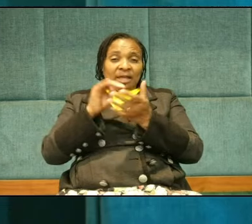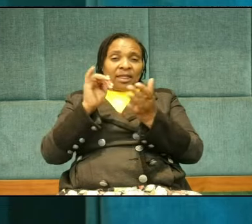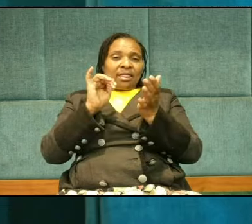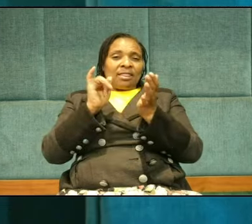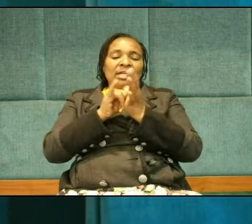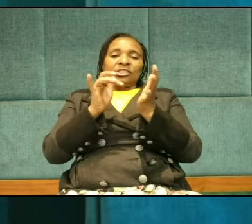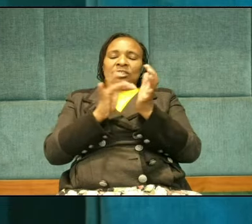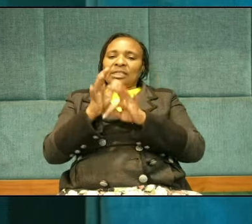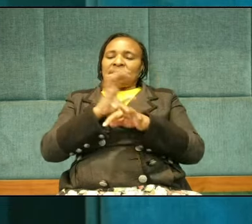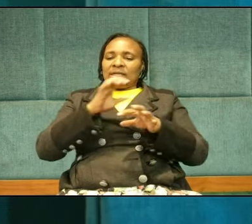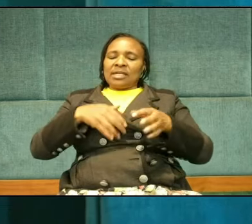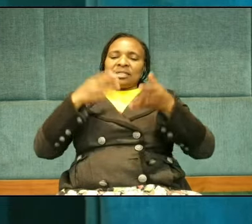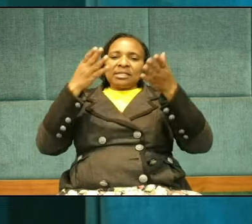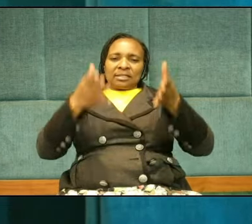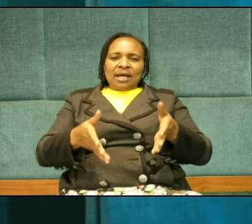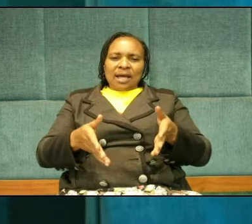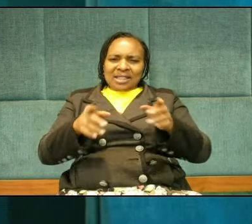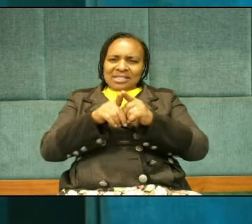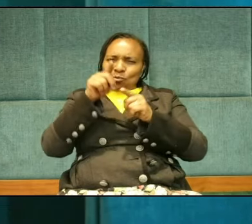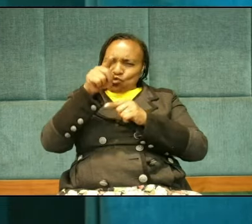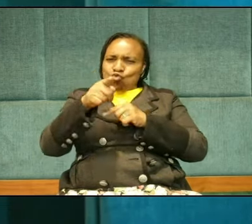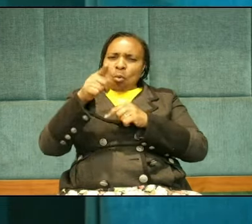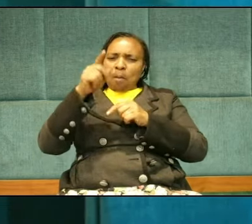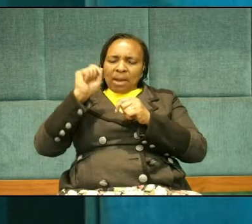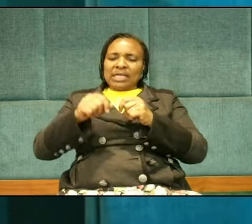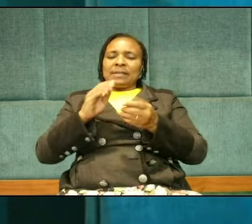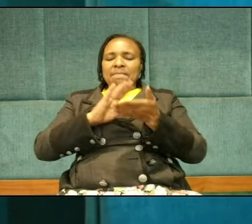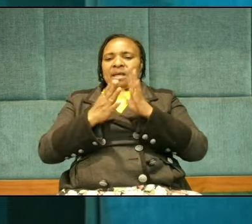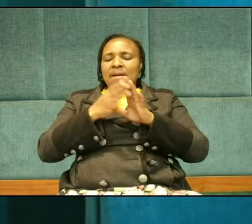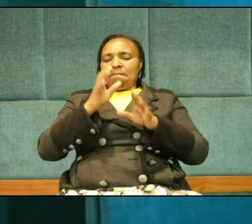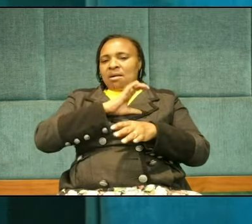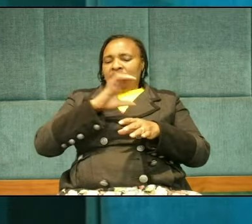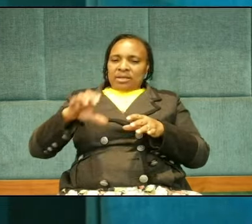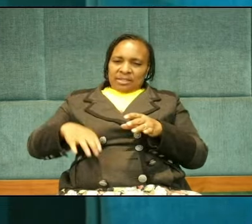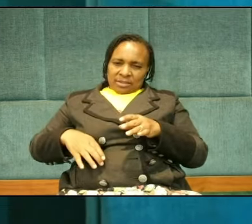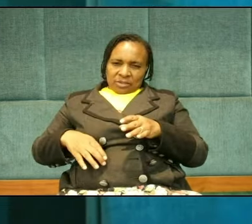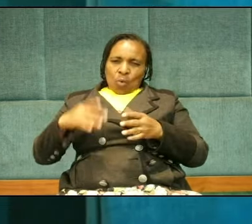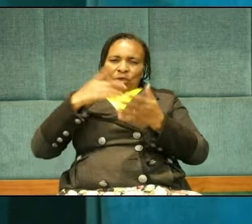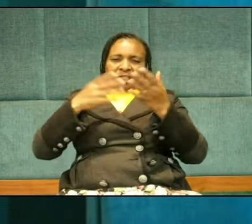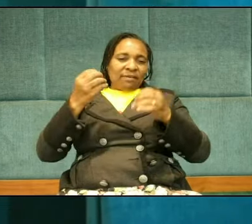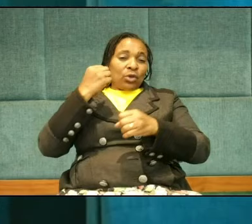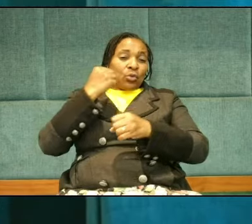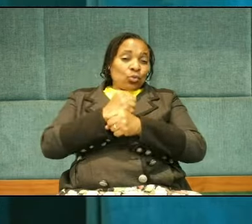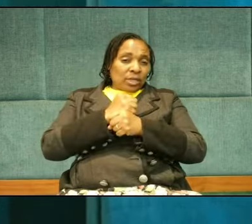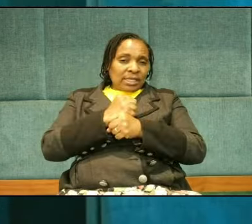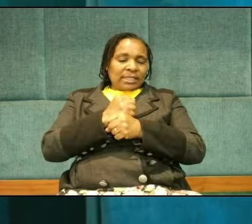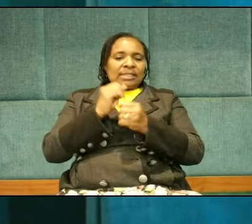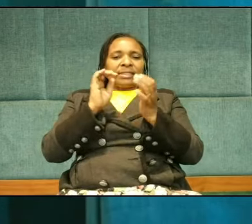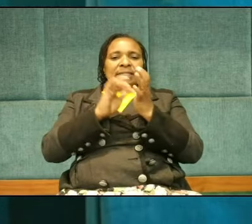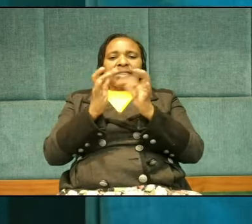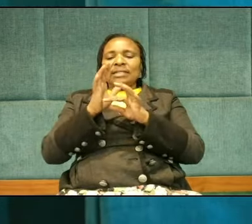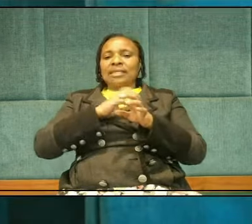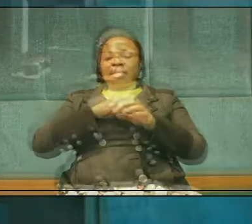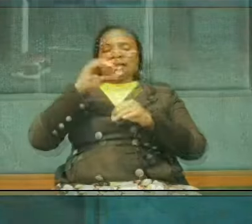here and you are Christ, and what you're doing is what Christ would do.